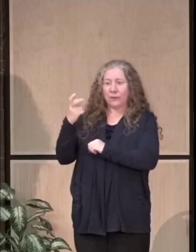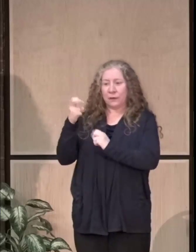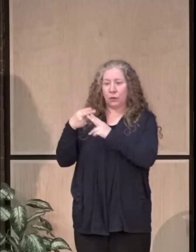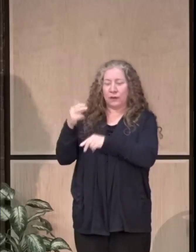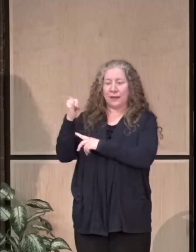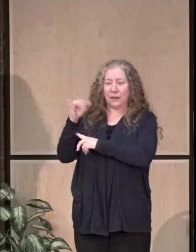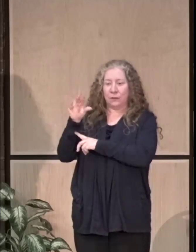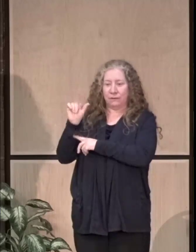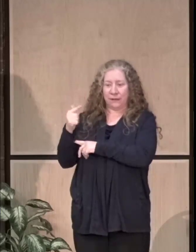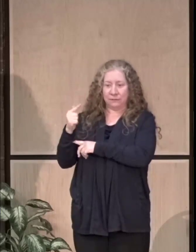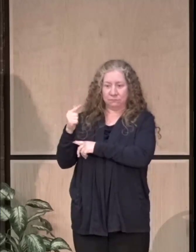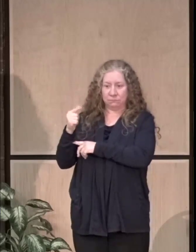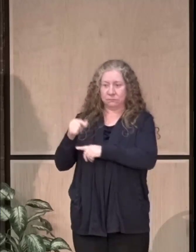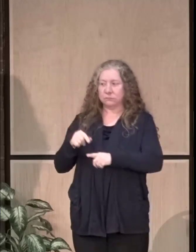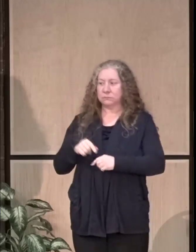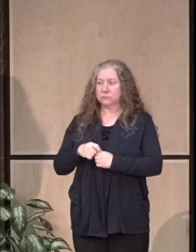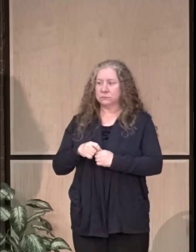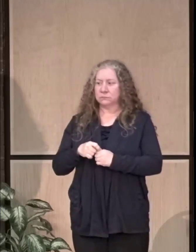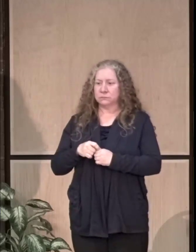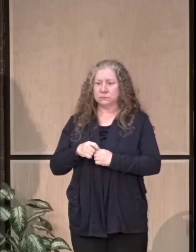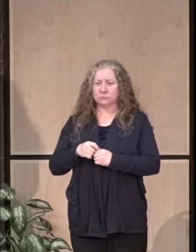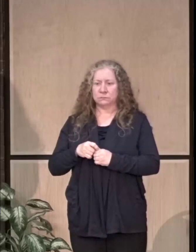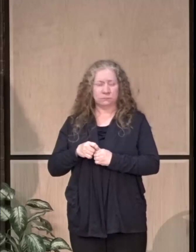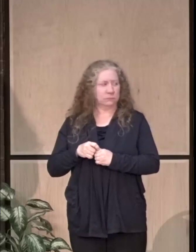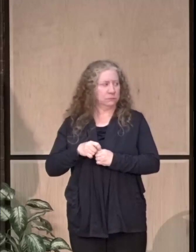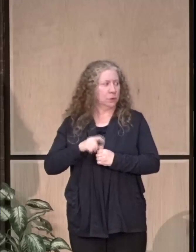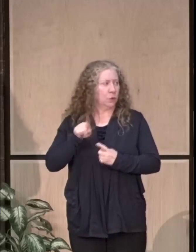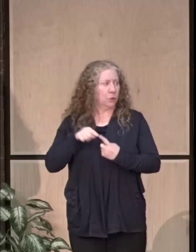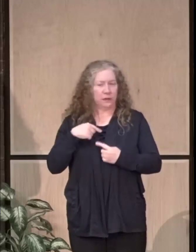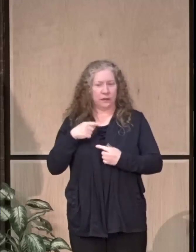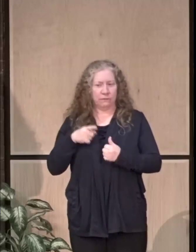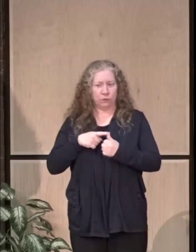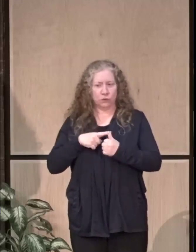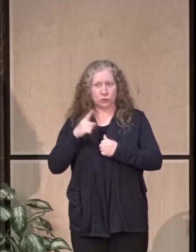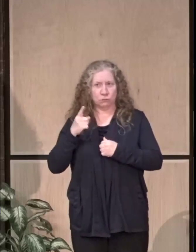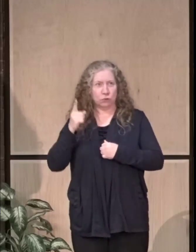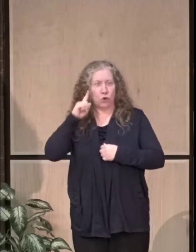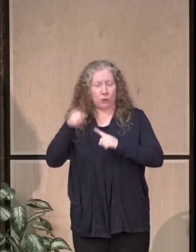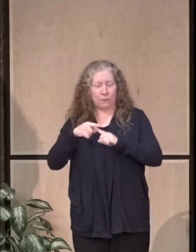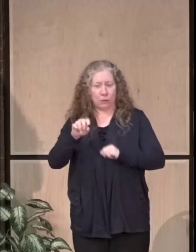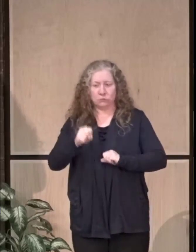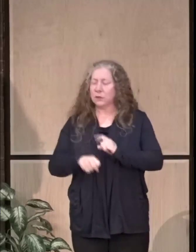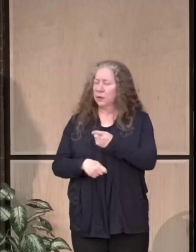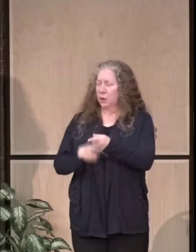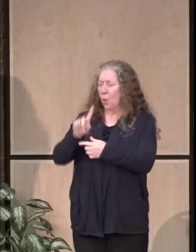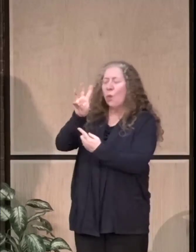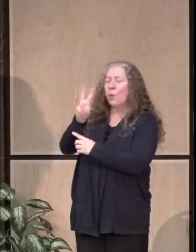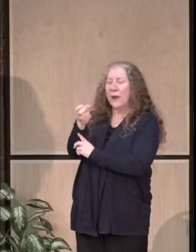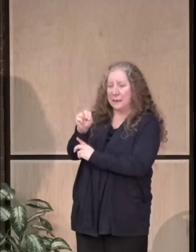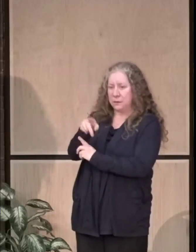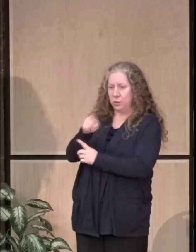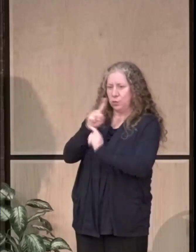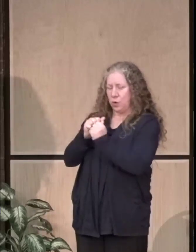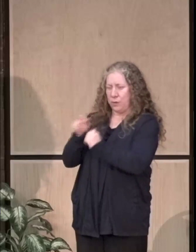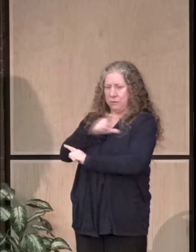statue? I spoke with my first sergeant about it. When do you recall talking to him about it?